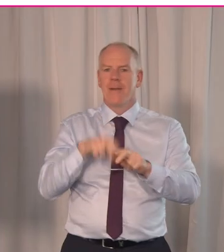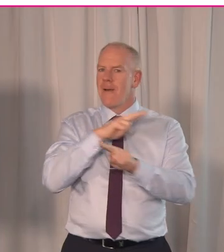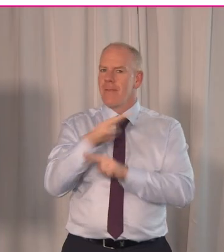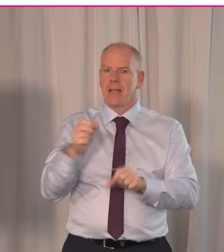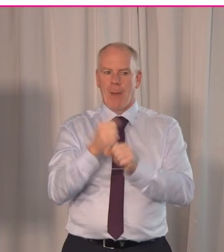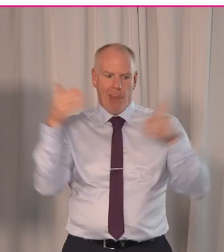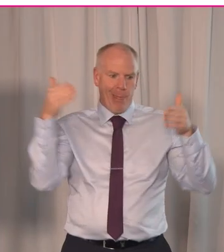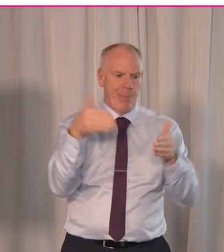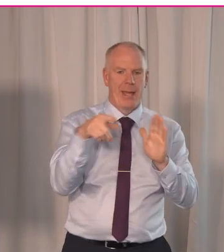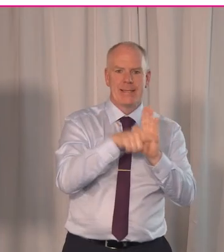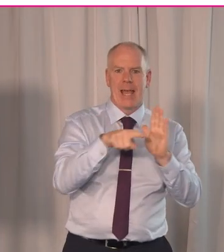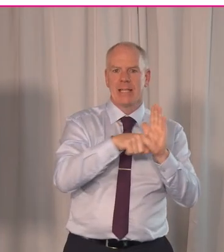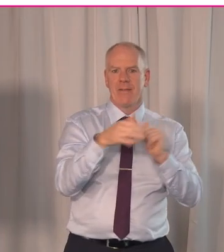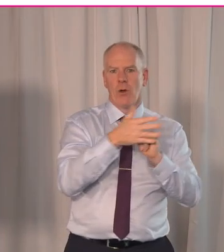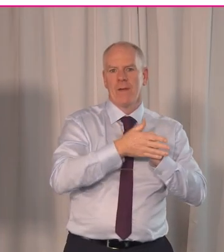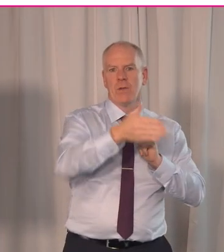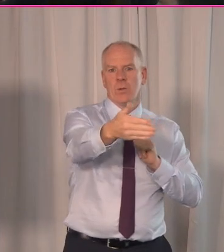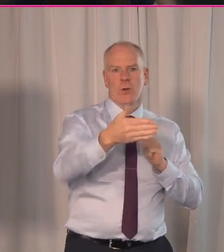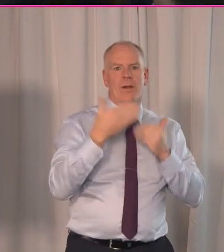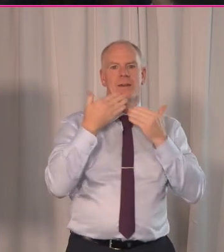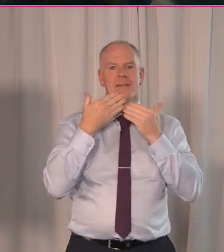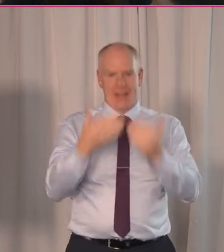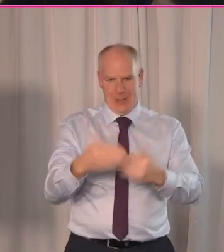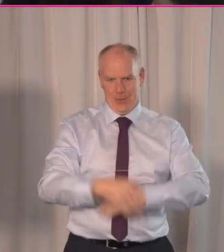things that might happen in the future. Thank you.